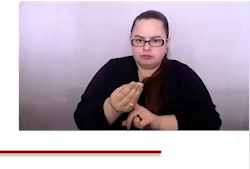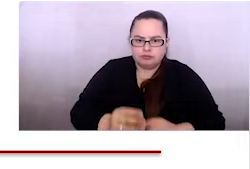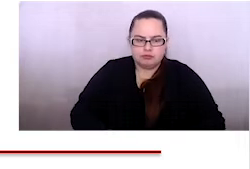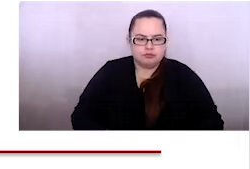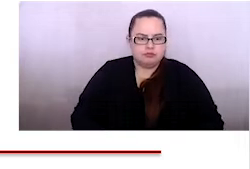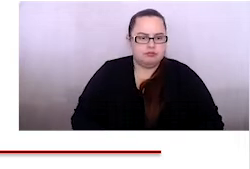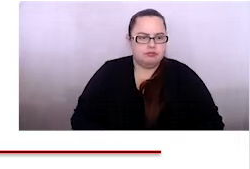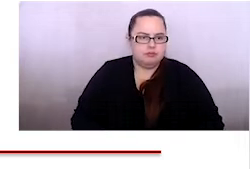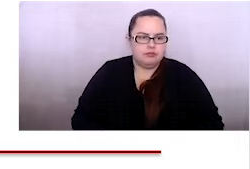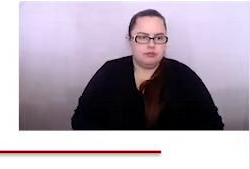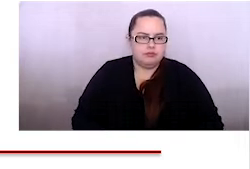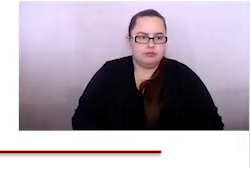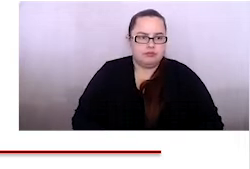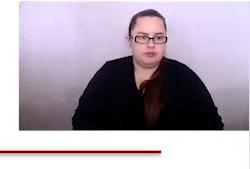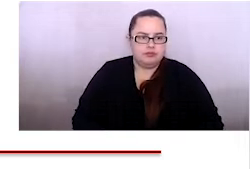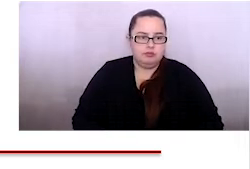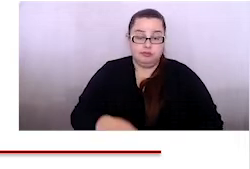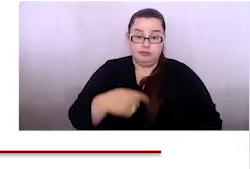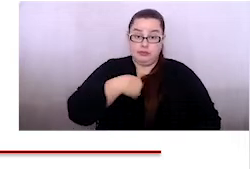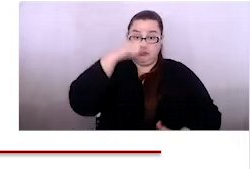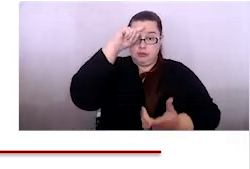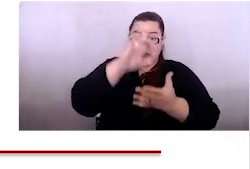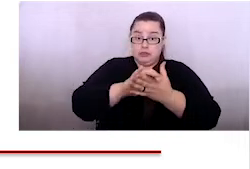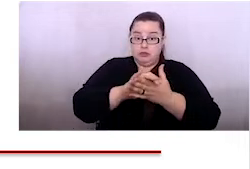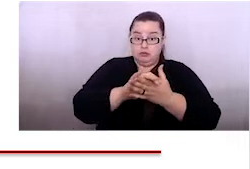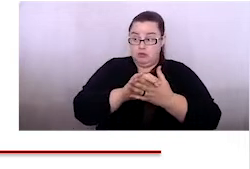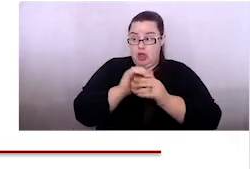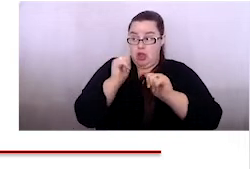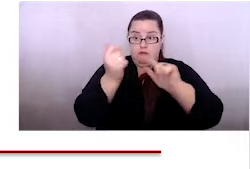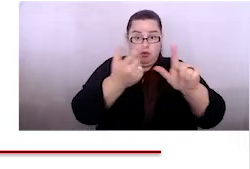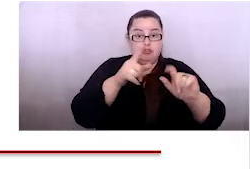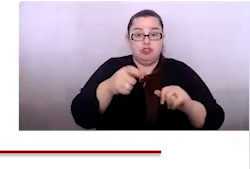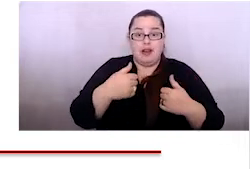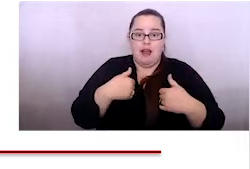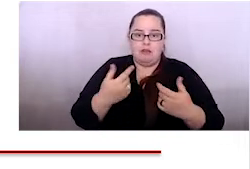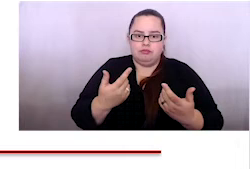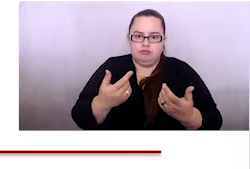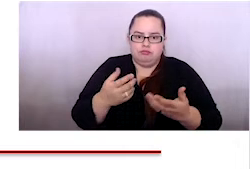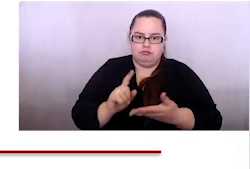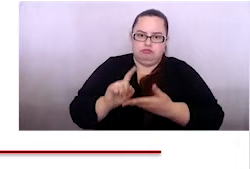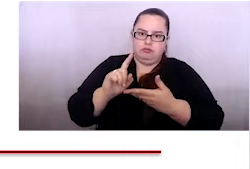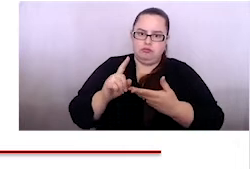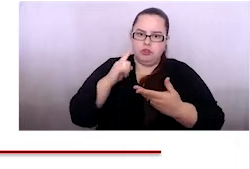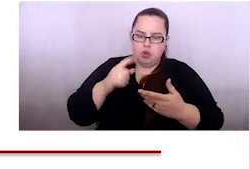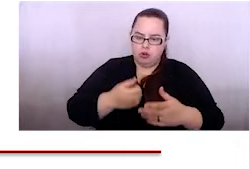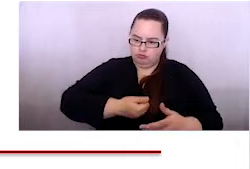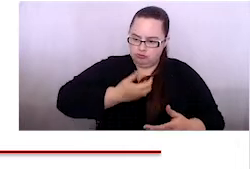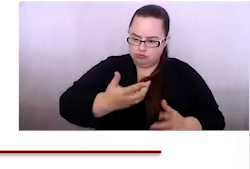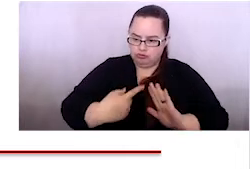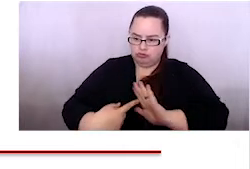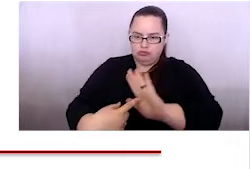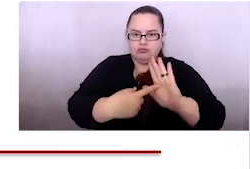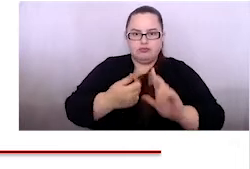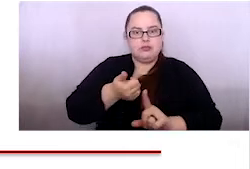So I believe everyone should have the privilege to express themselves. And a good example of this is, I remember